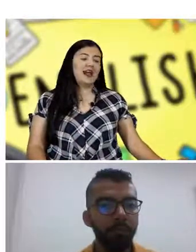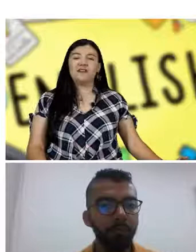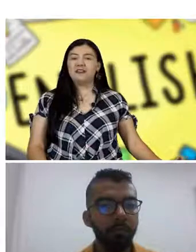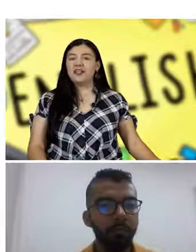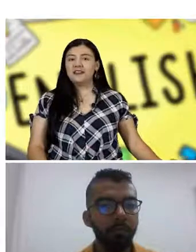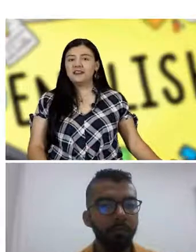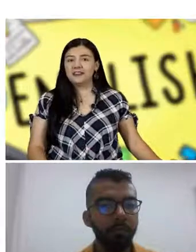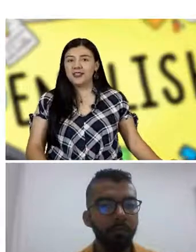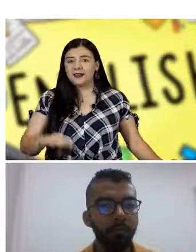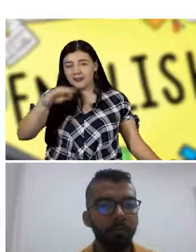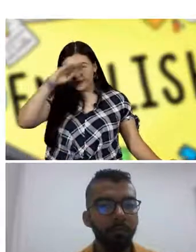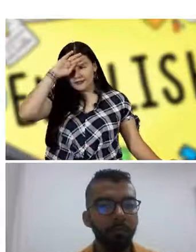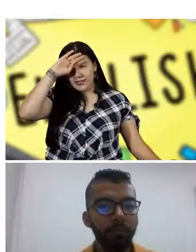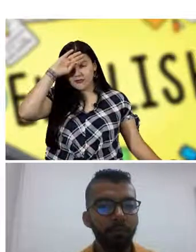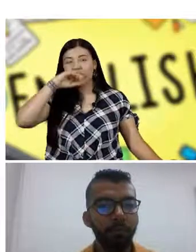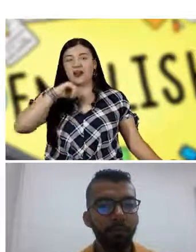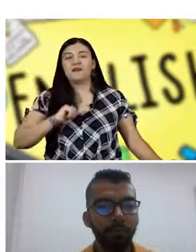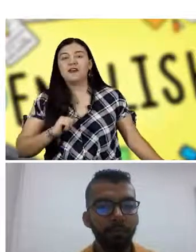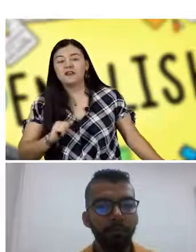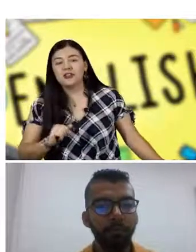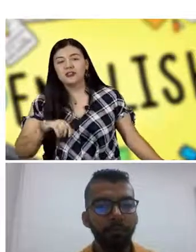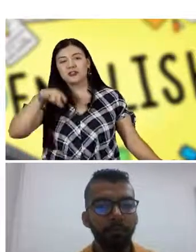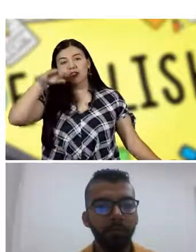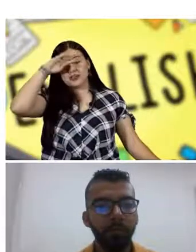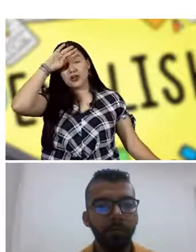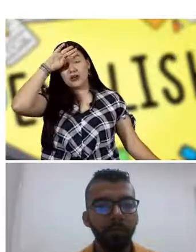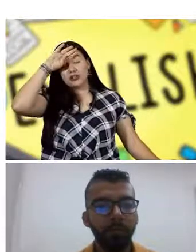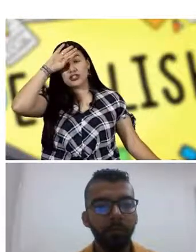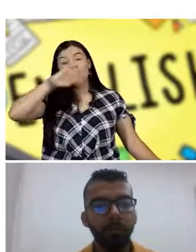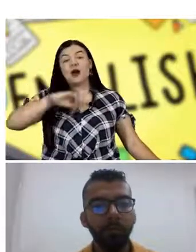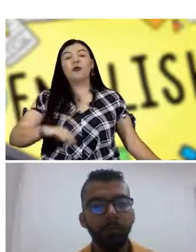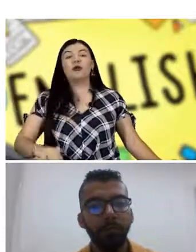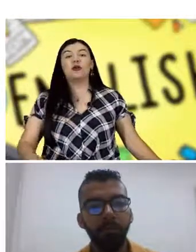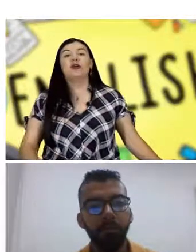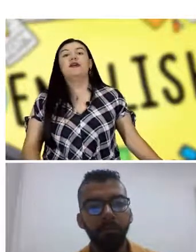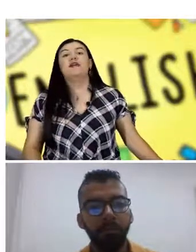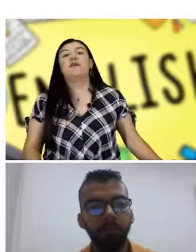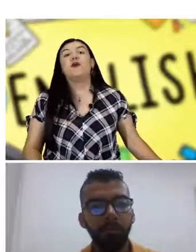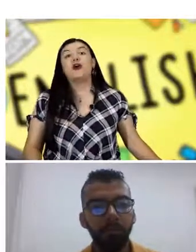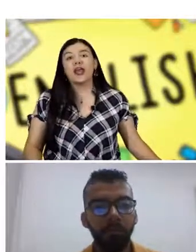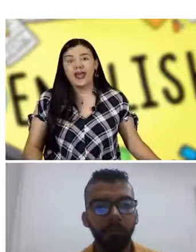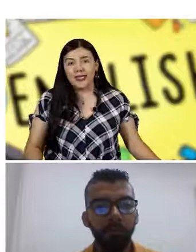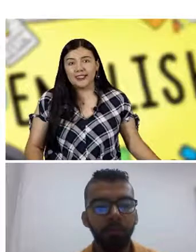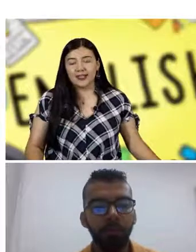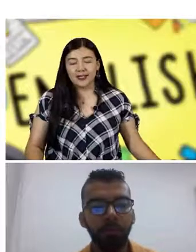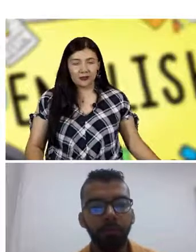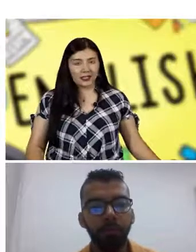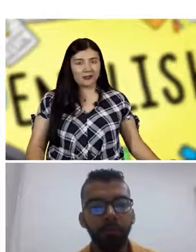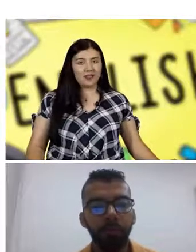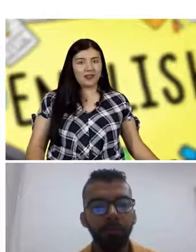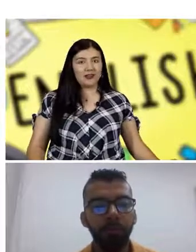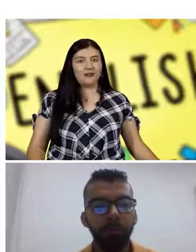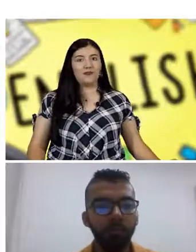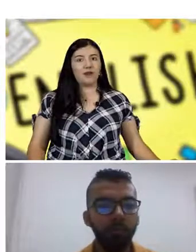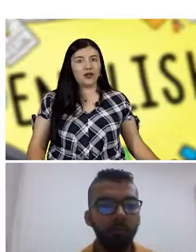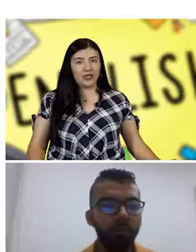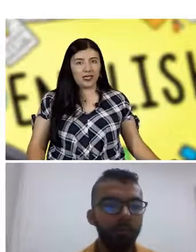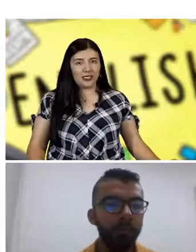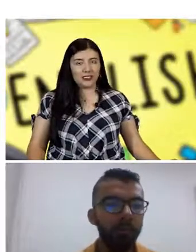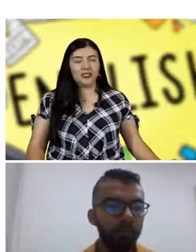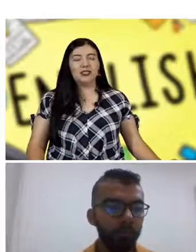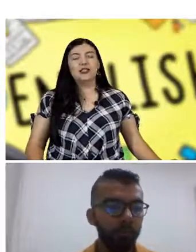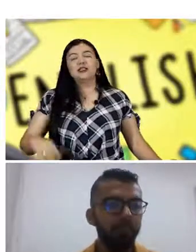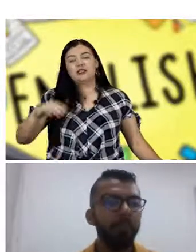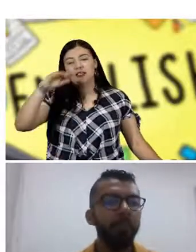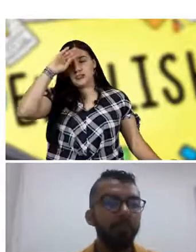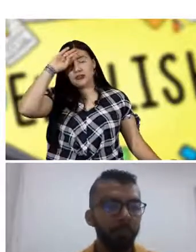La frente, ¿cierto? If we have fever, so they touch our forehead. Recordemos frente,